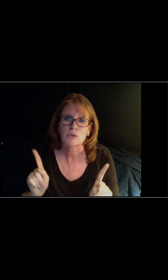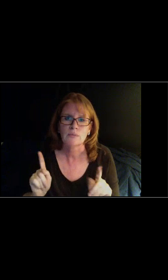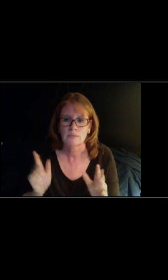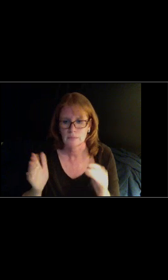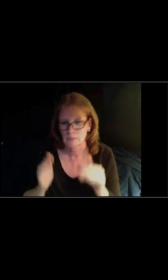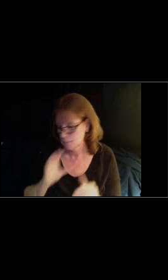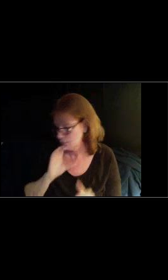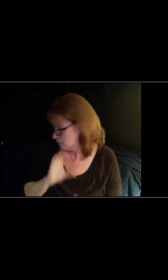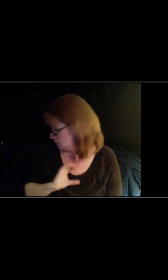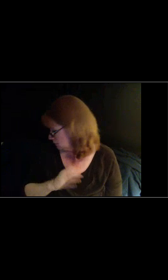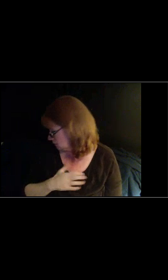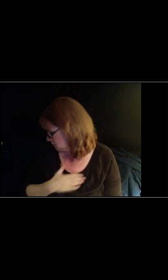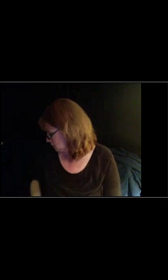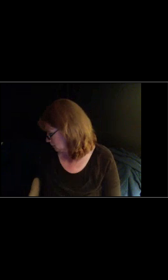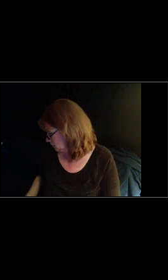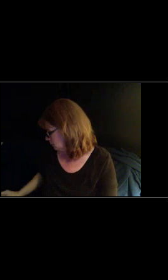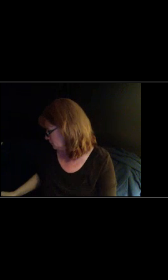terminology.